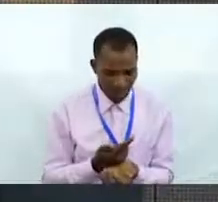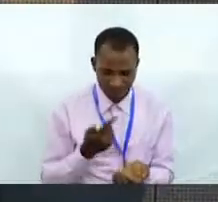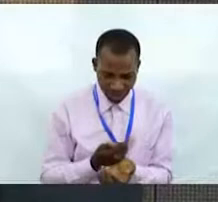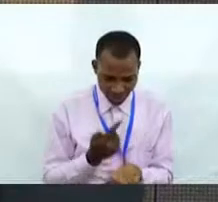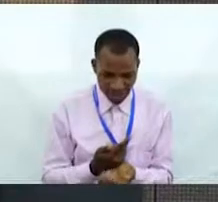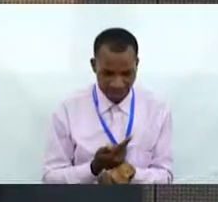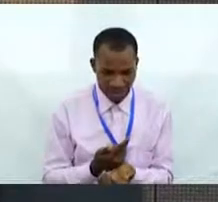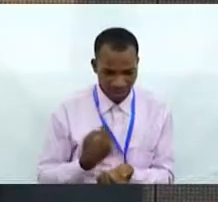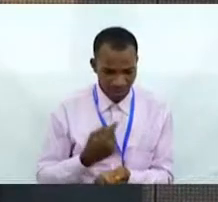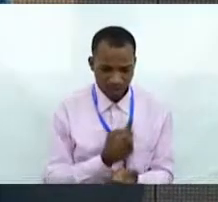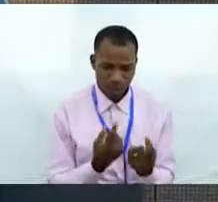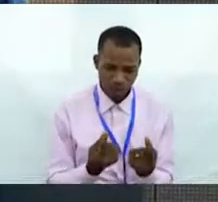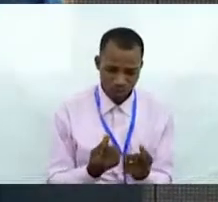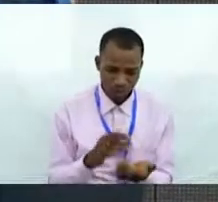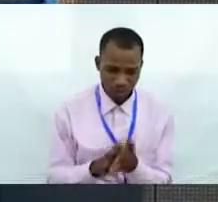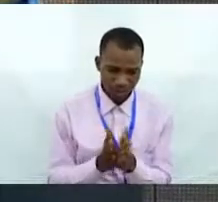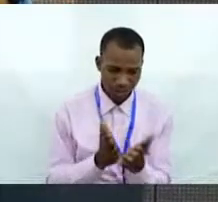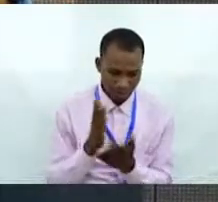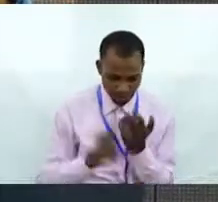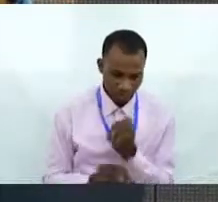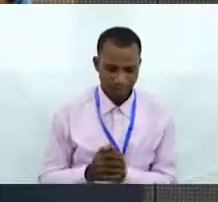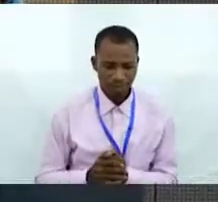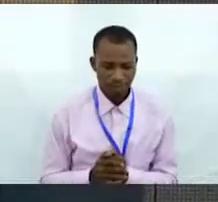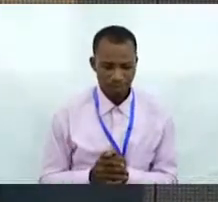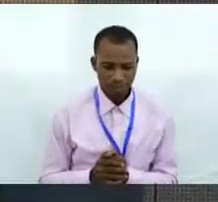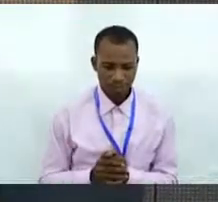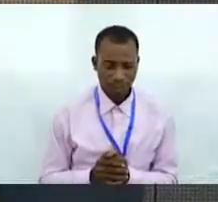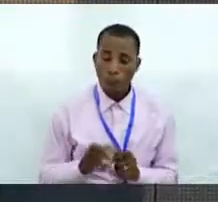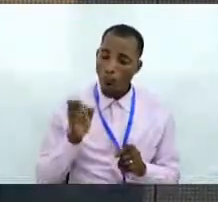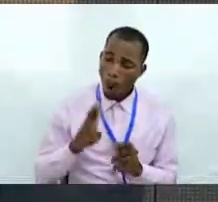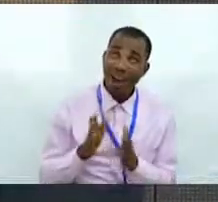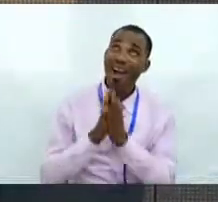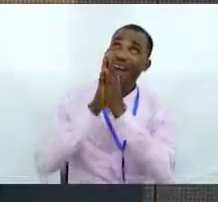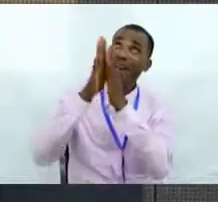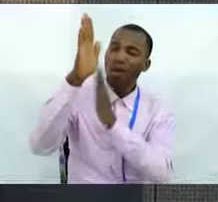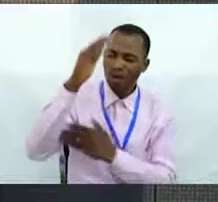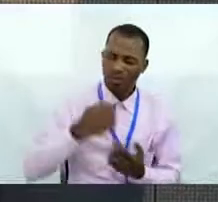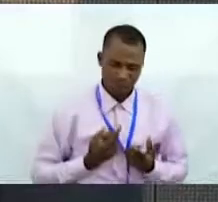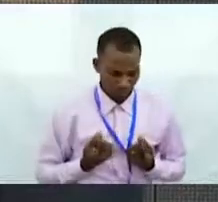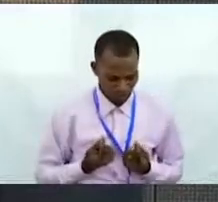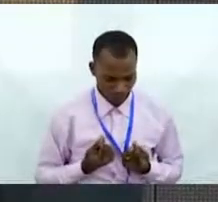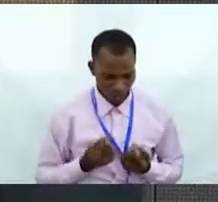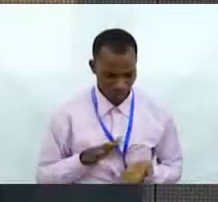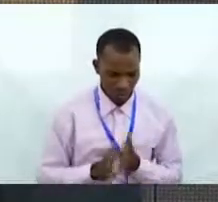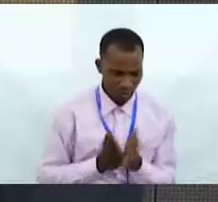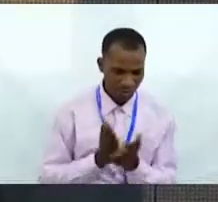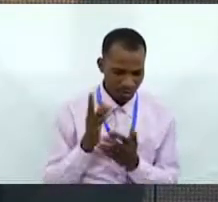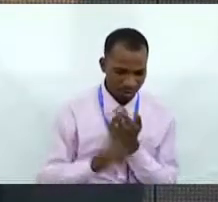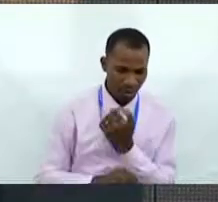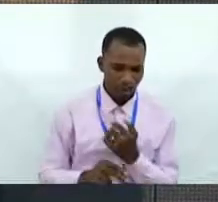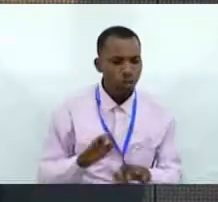righteous people? God, what should I do to be counted as a righteous person? Not the clerical.